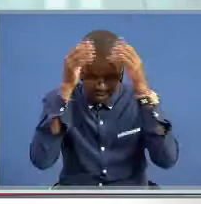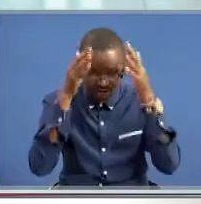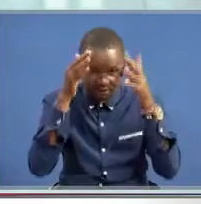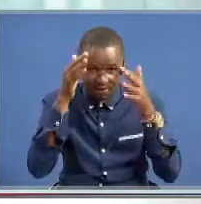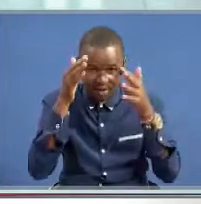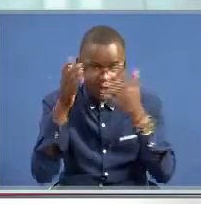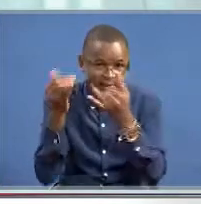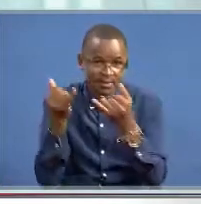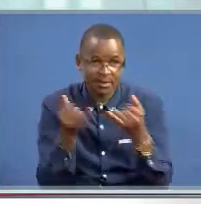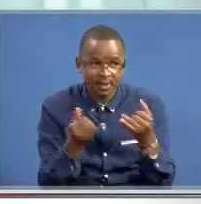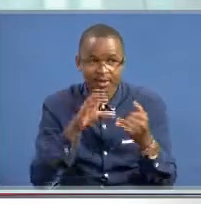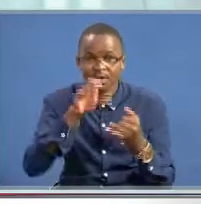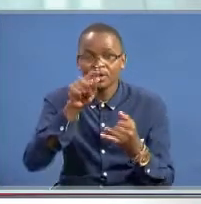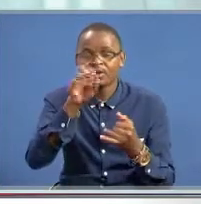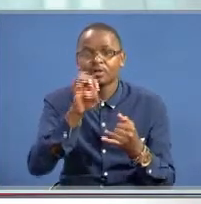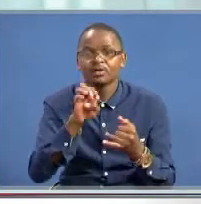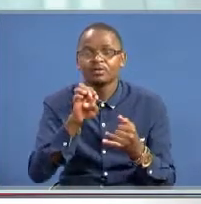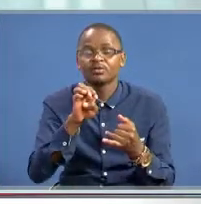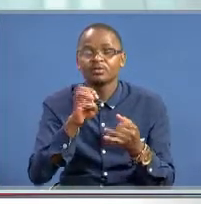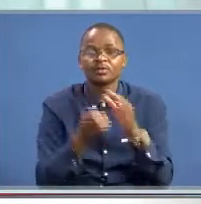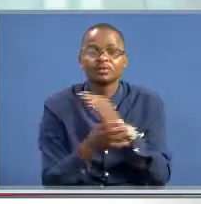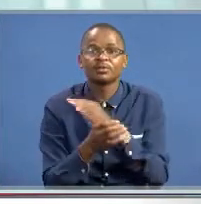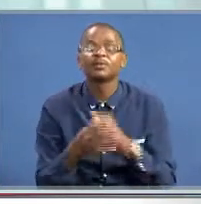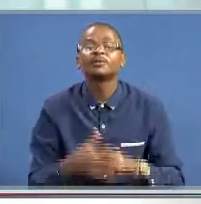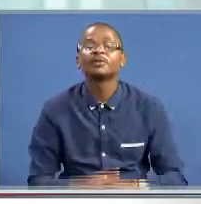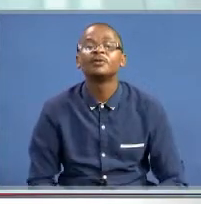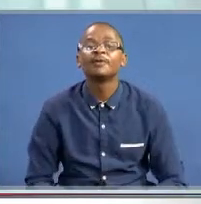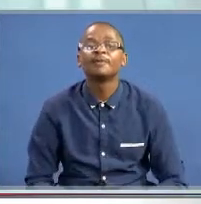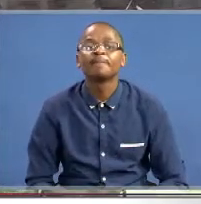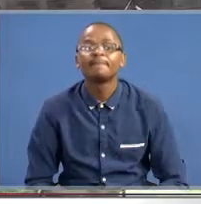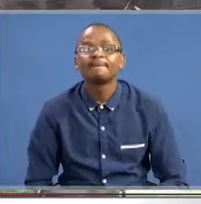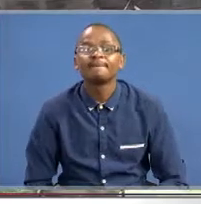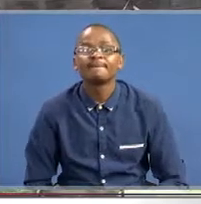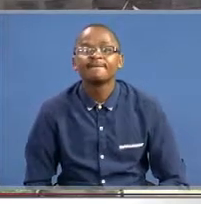admission. Kate Silali with the details.